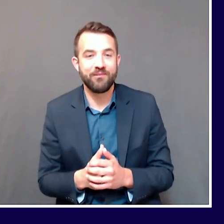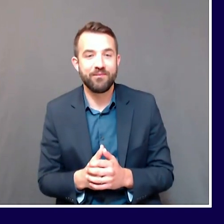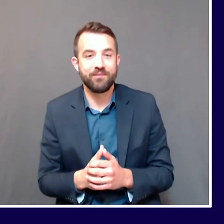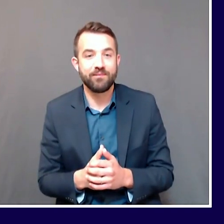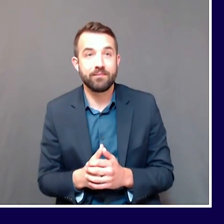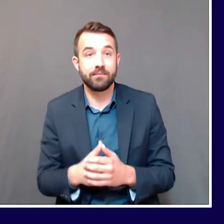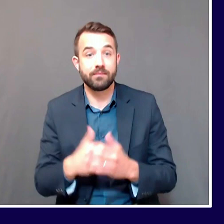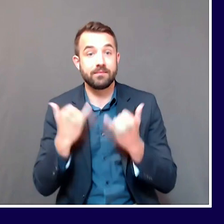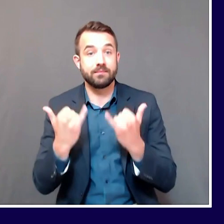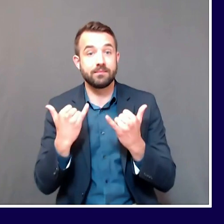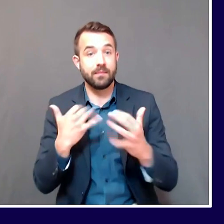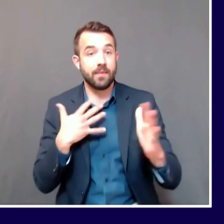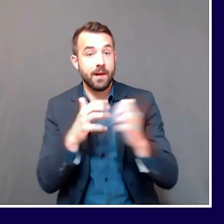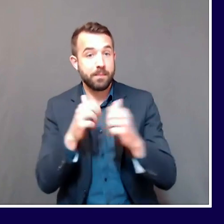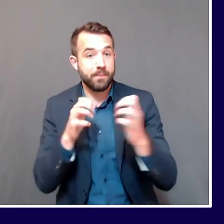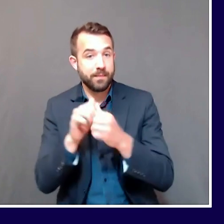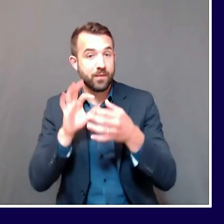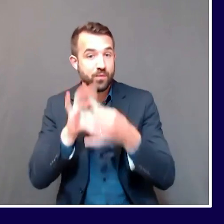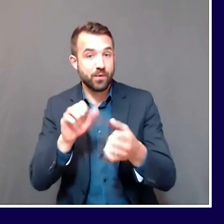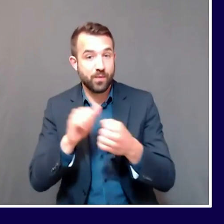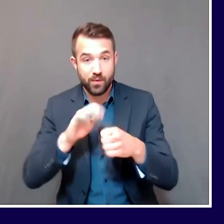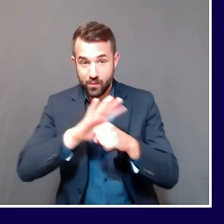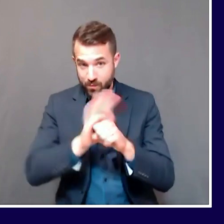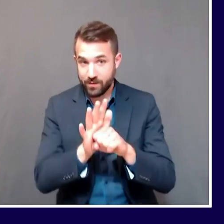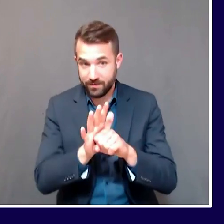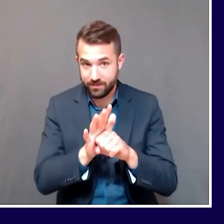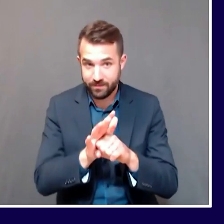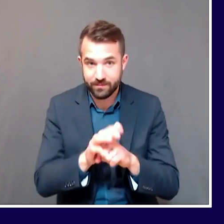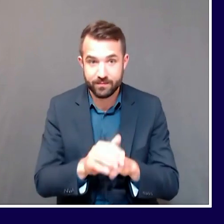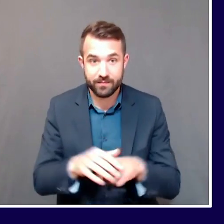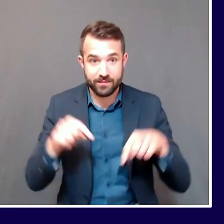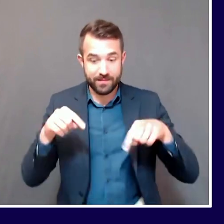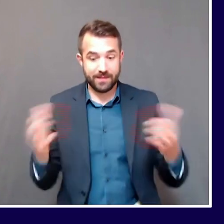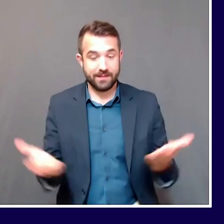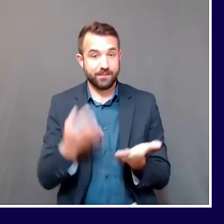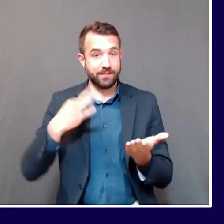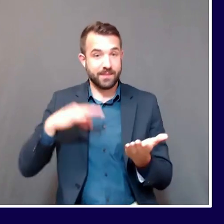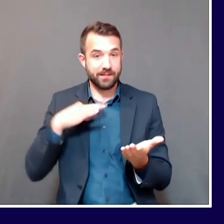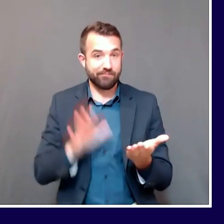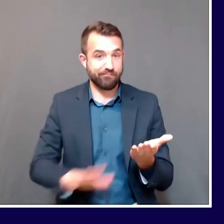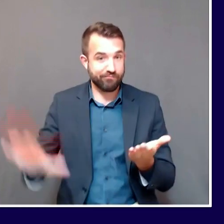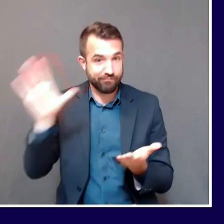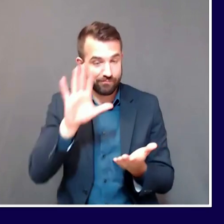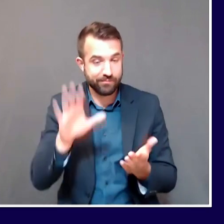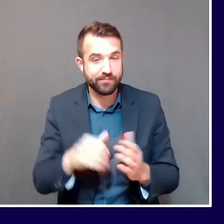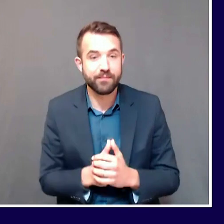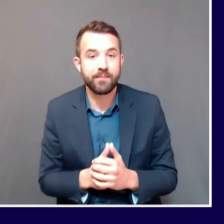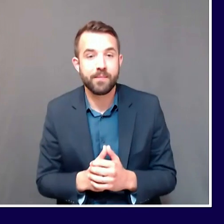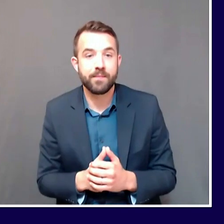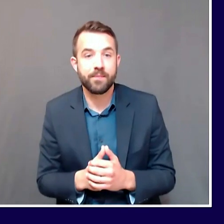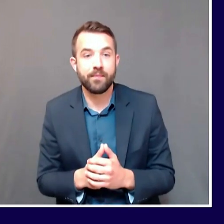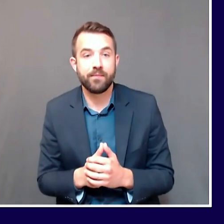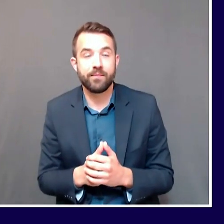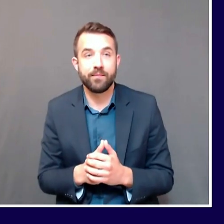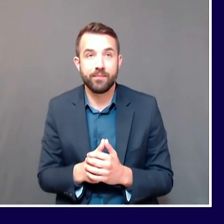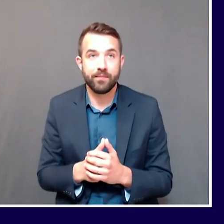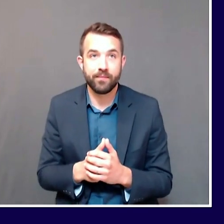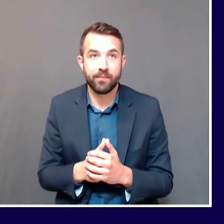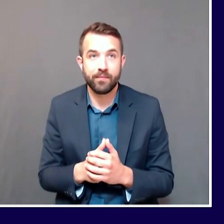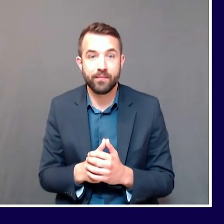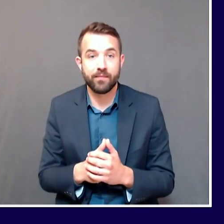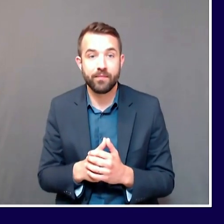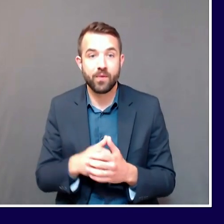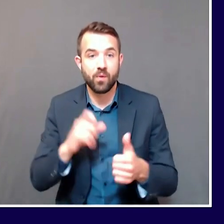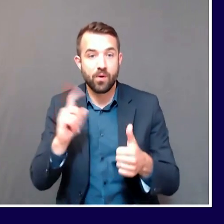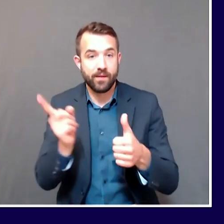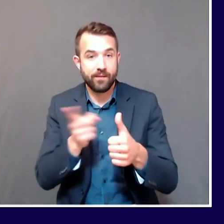to provide an update on the coronavirus situation across the state. But first, one note at the top. We